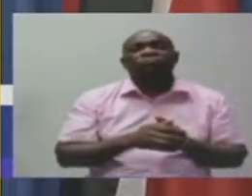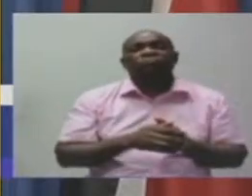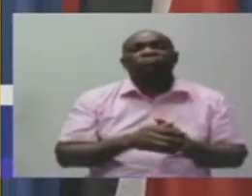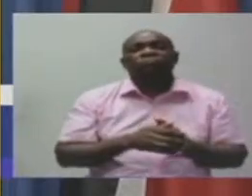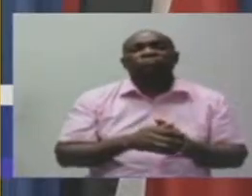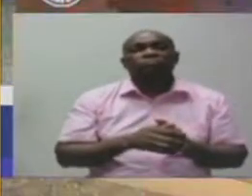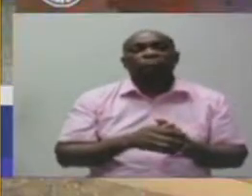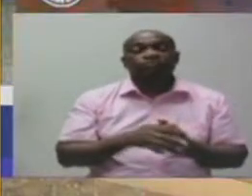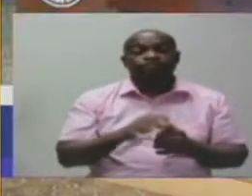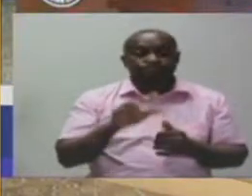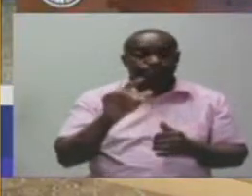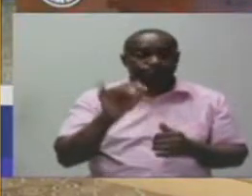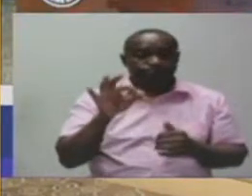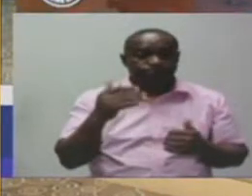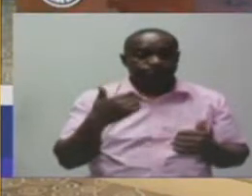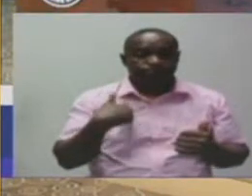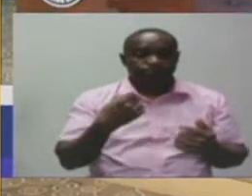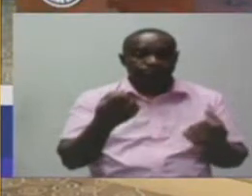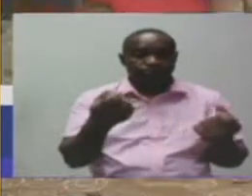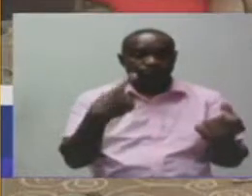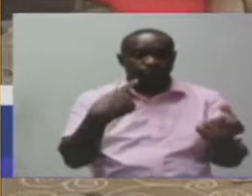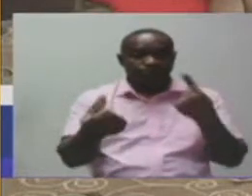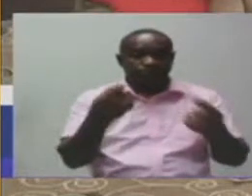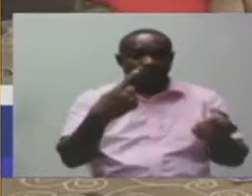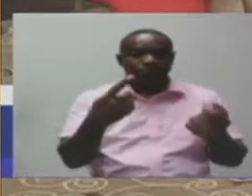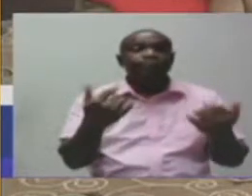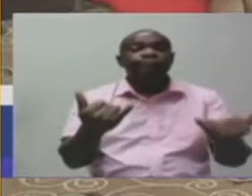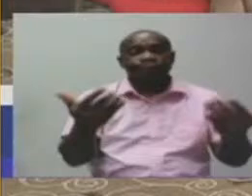any questions, we take them now.